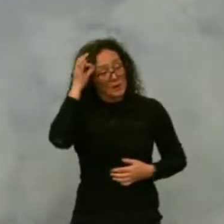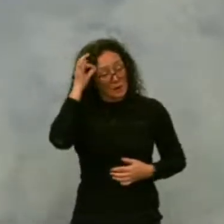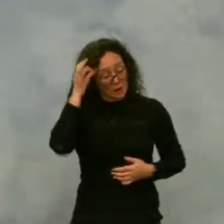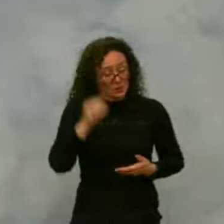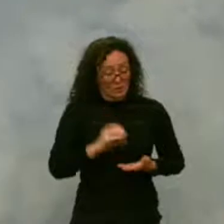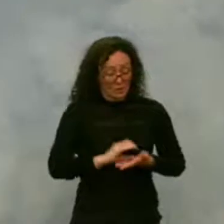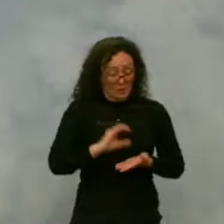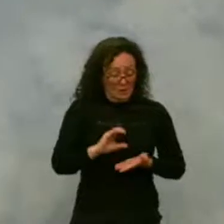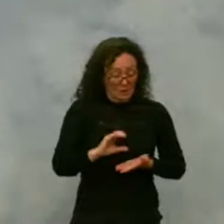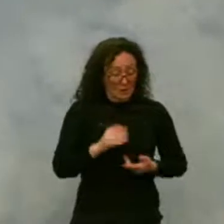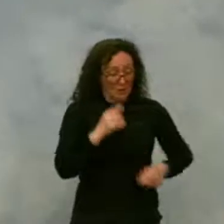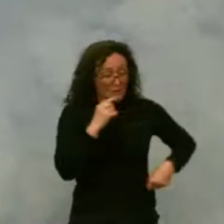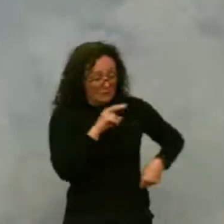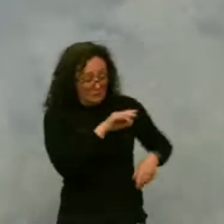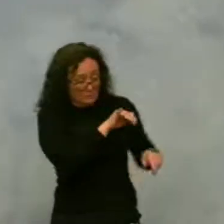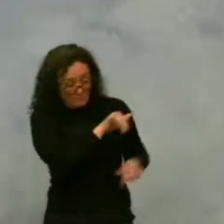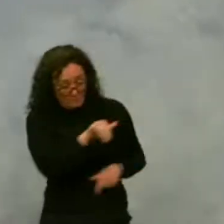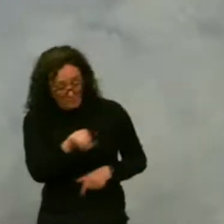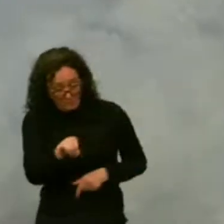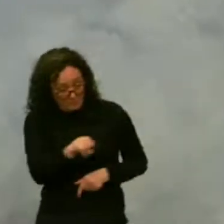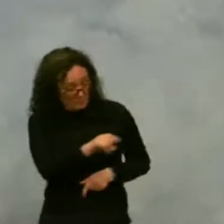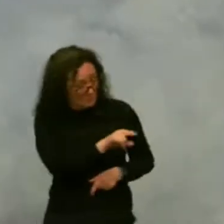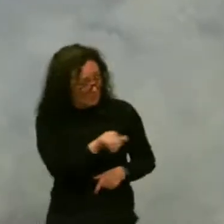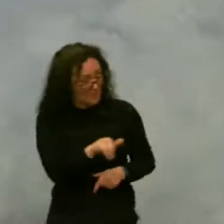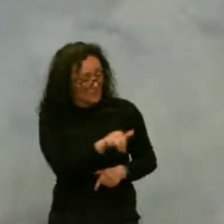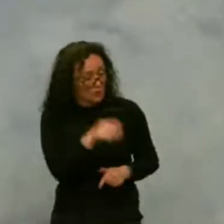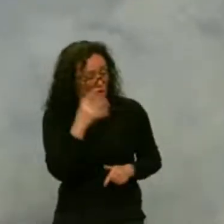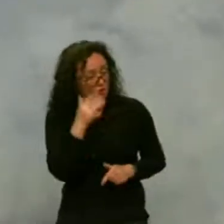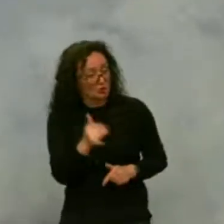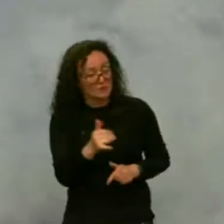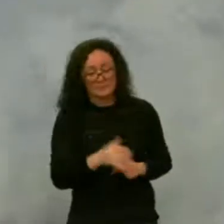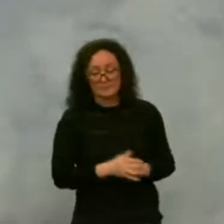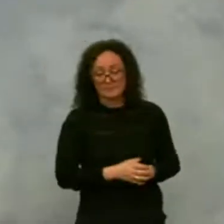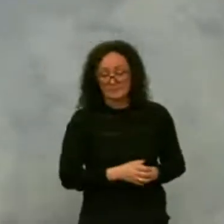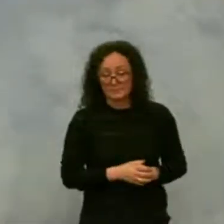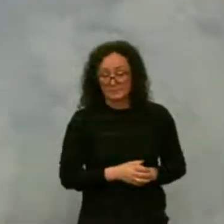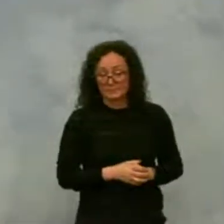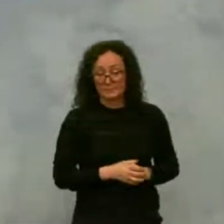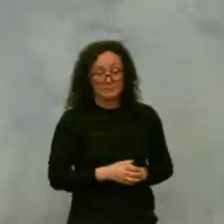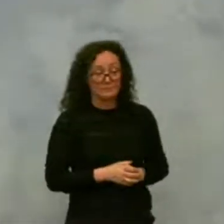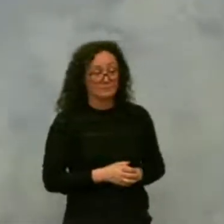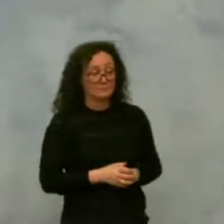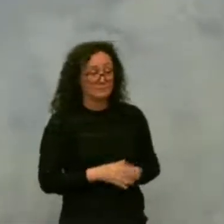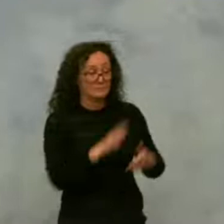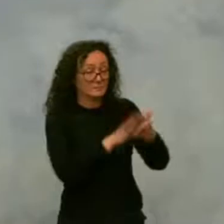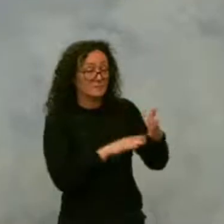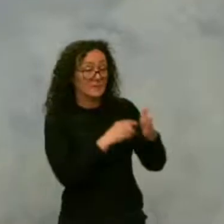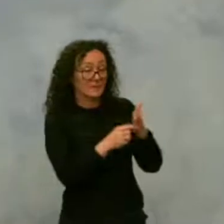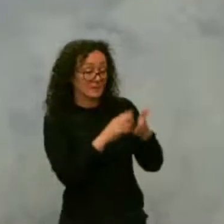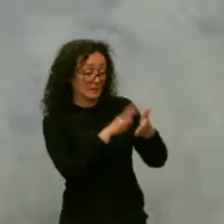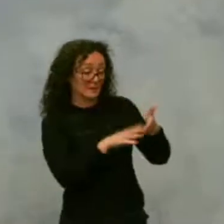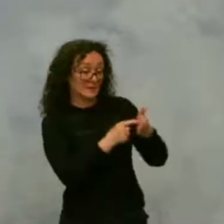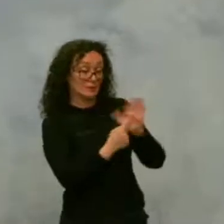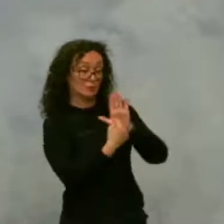rate in each of those rating agencies. And what these tables show is